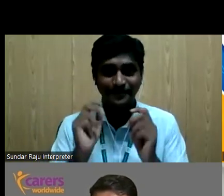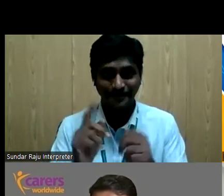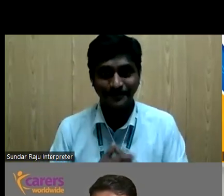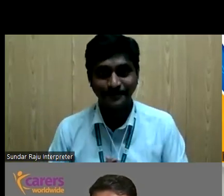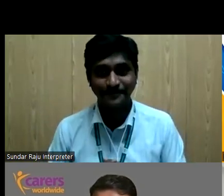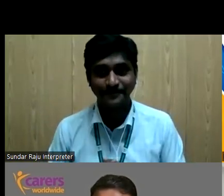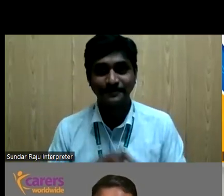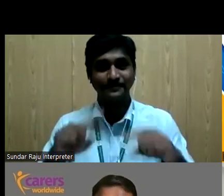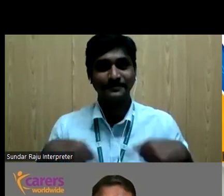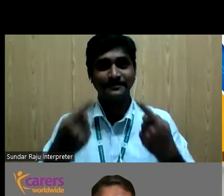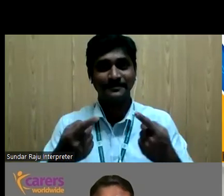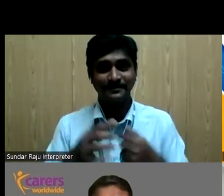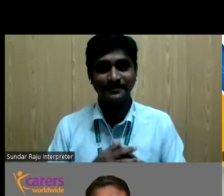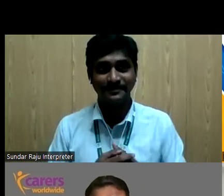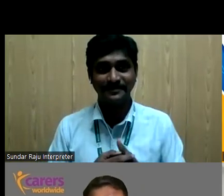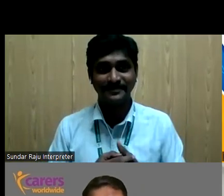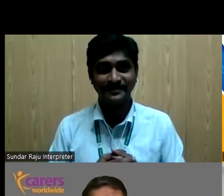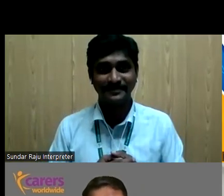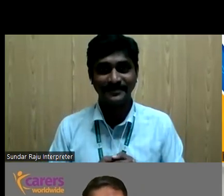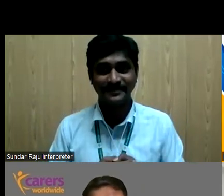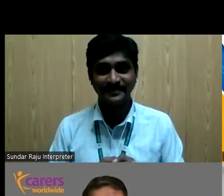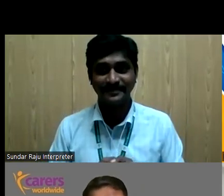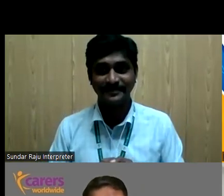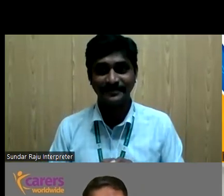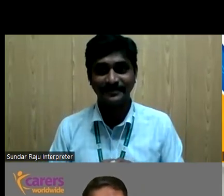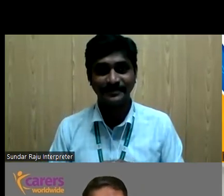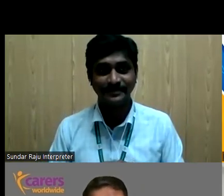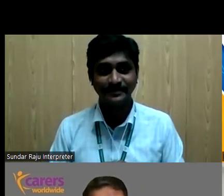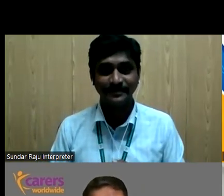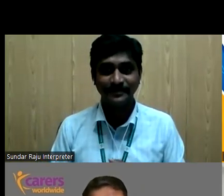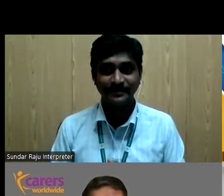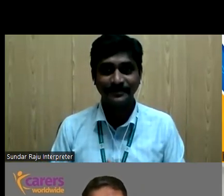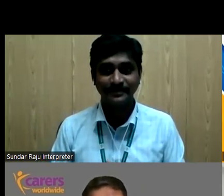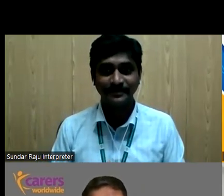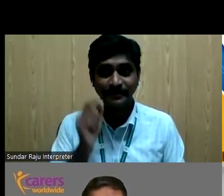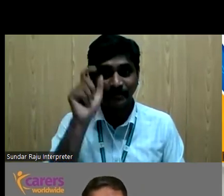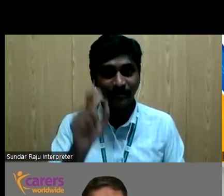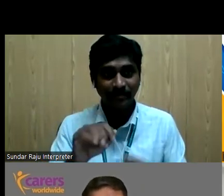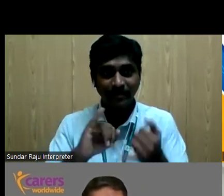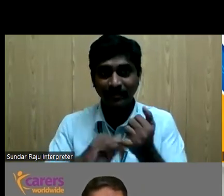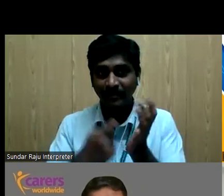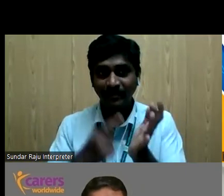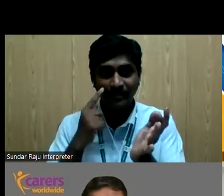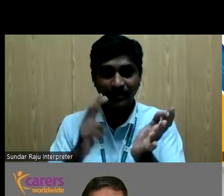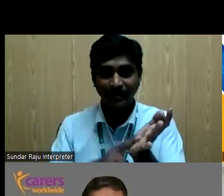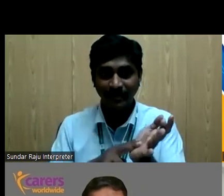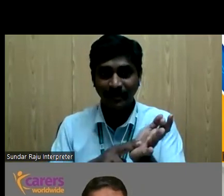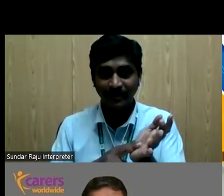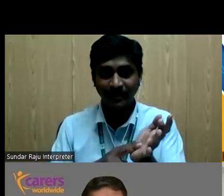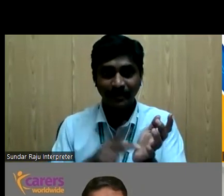this, I will invite Mr. Srinivasulu to share. I understand